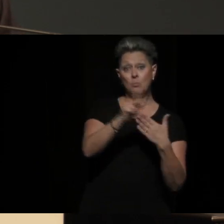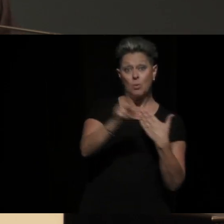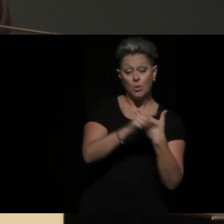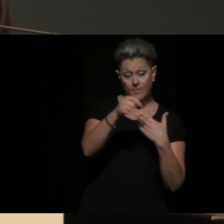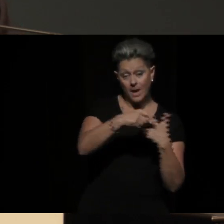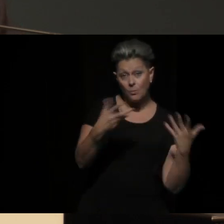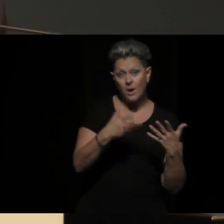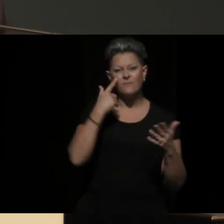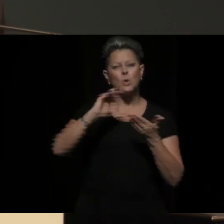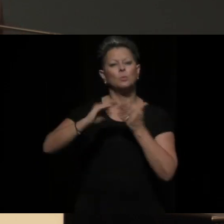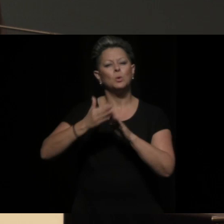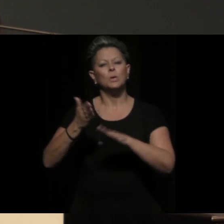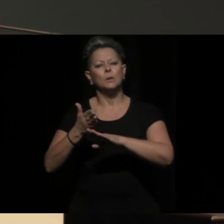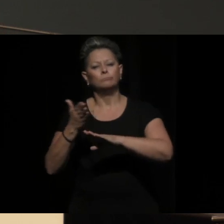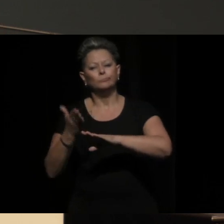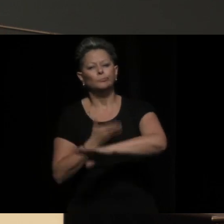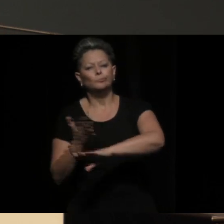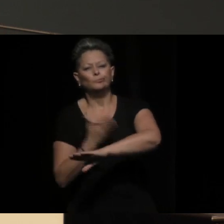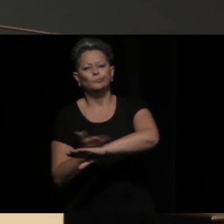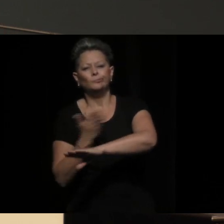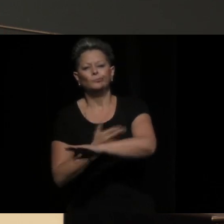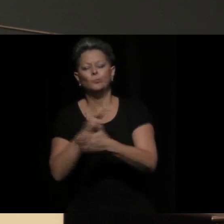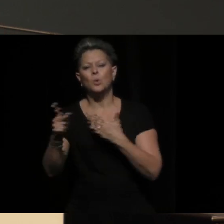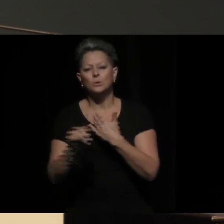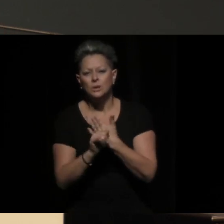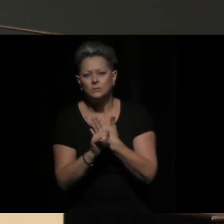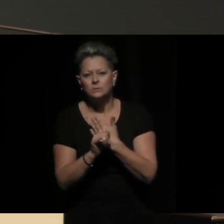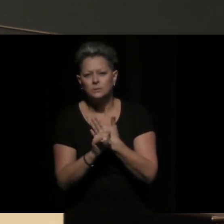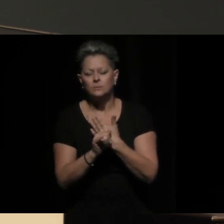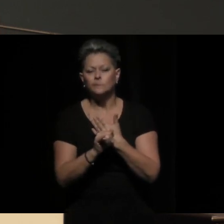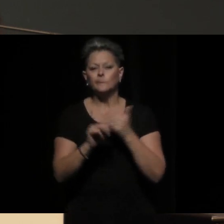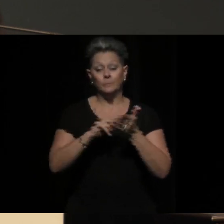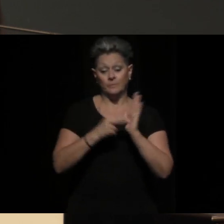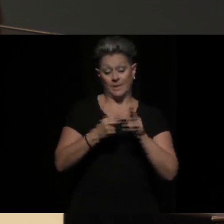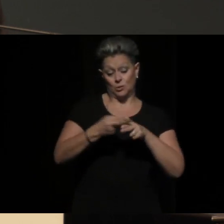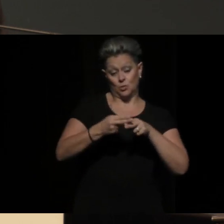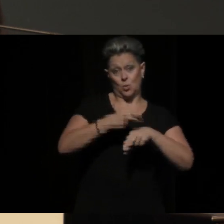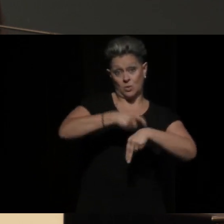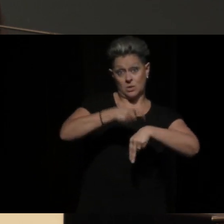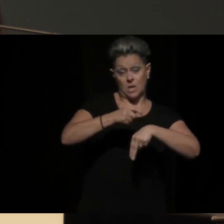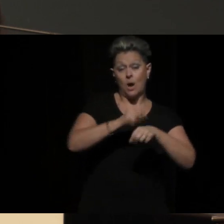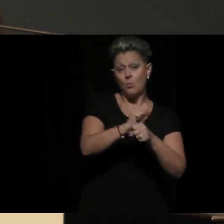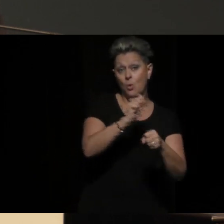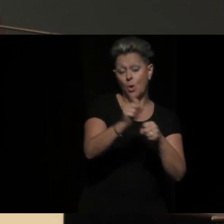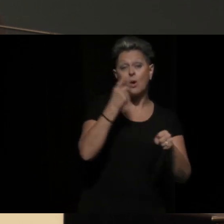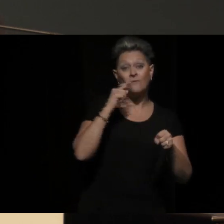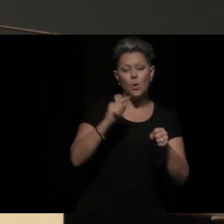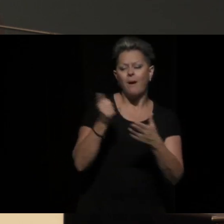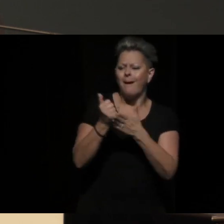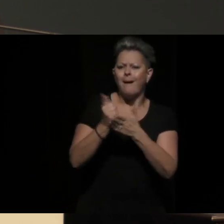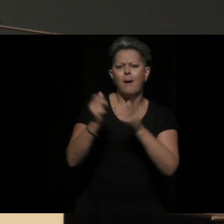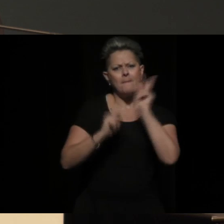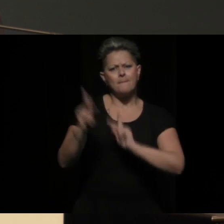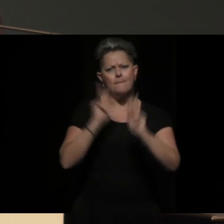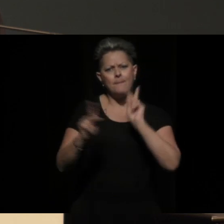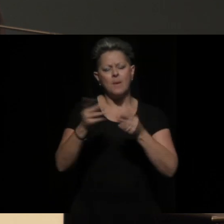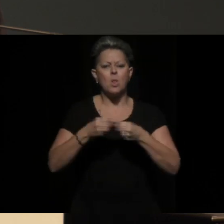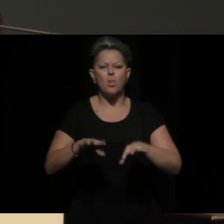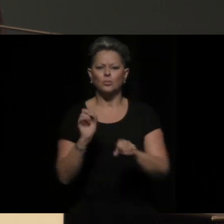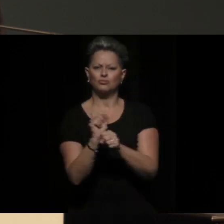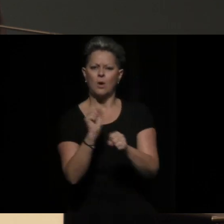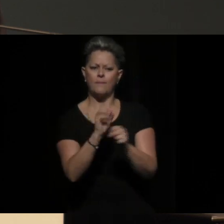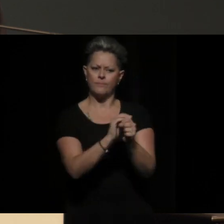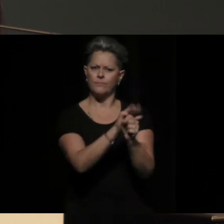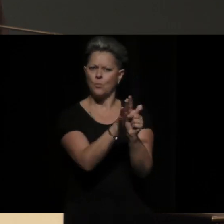improvement projects with a goal to provide short-term employment to stimulate economic activity in